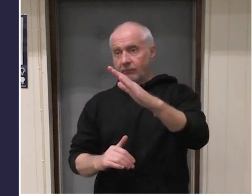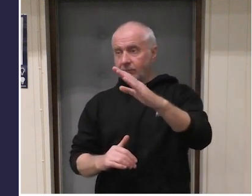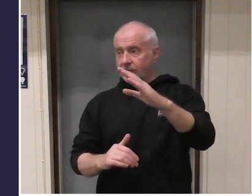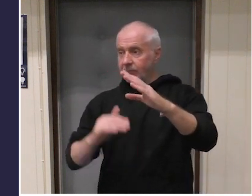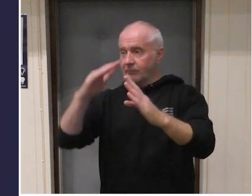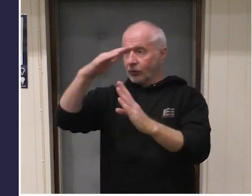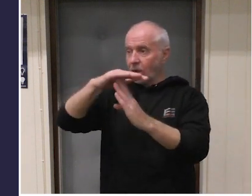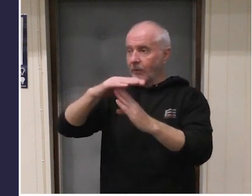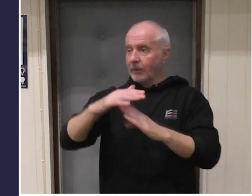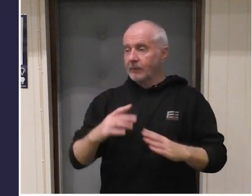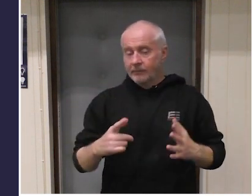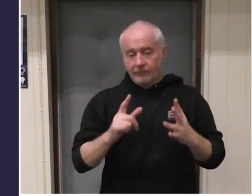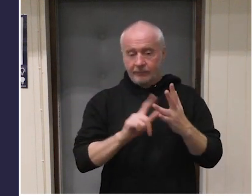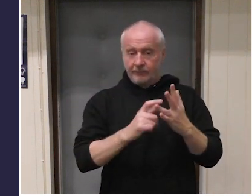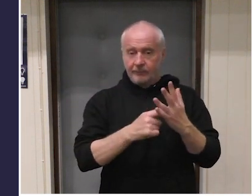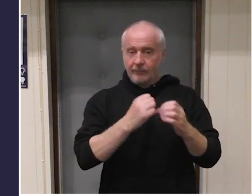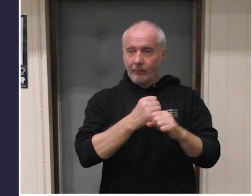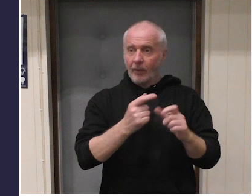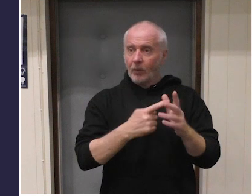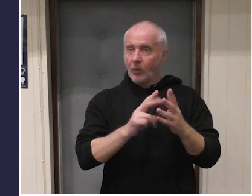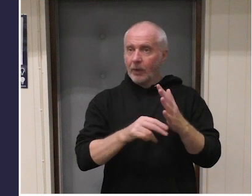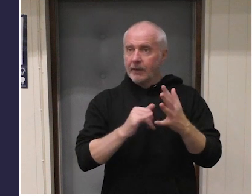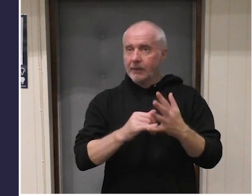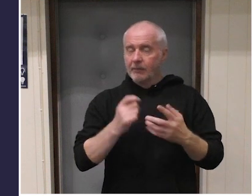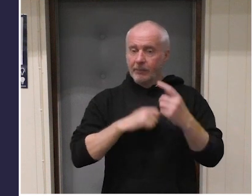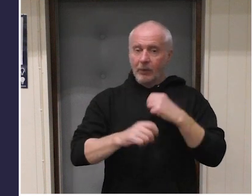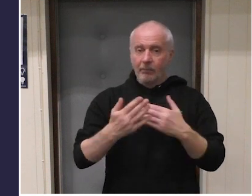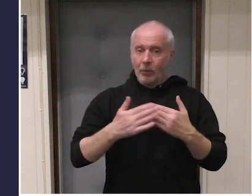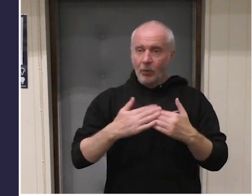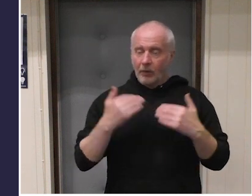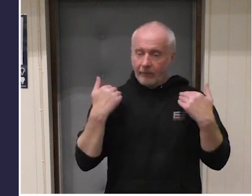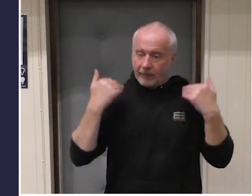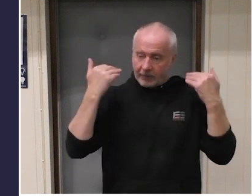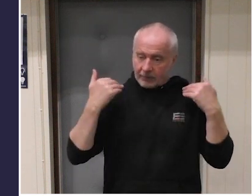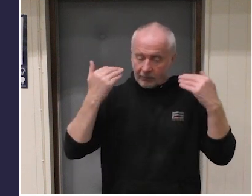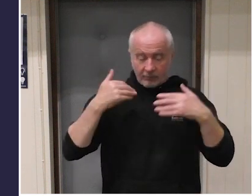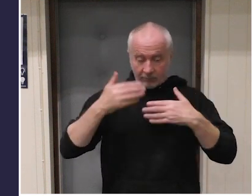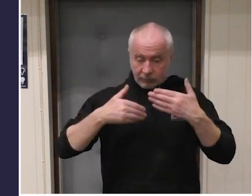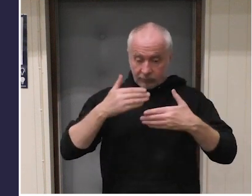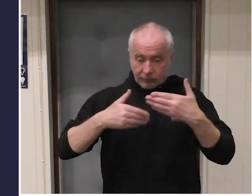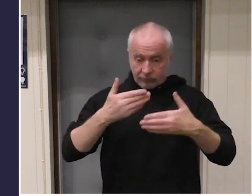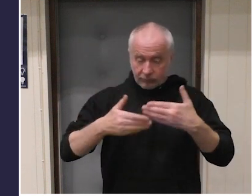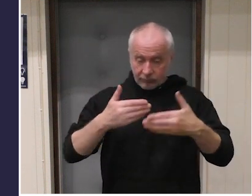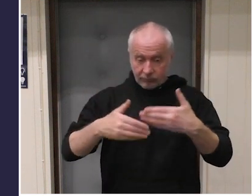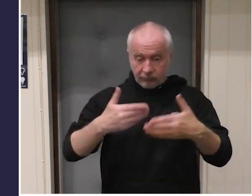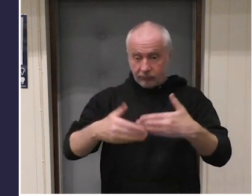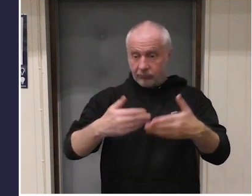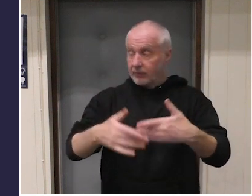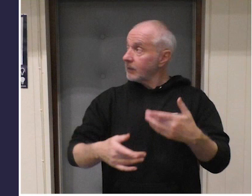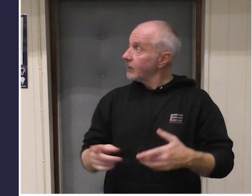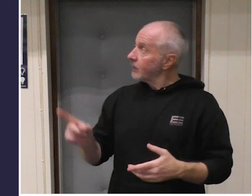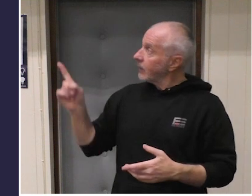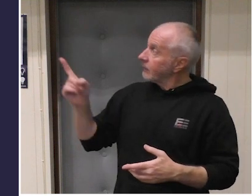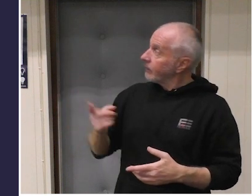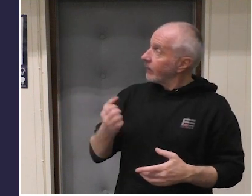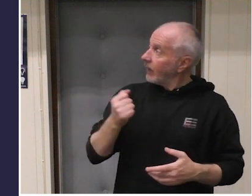then organisms are basically, all they're doing is optimizing their fitness, and so on. And so we have pictures